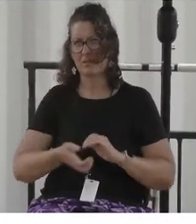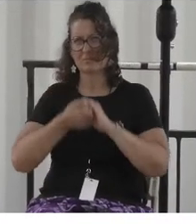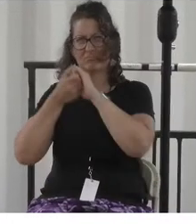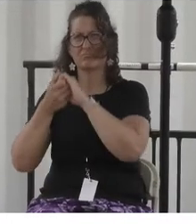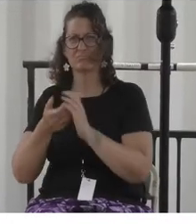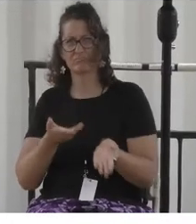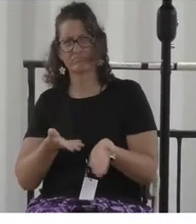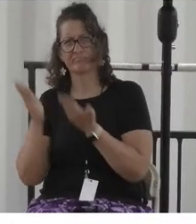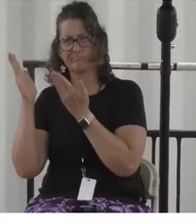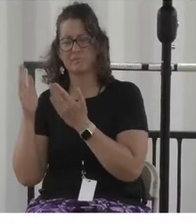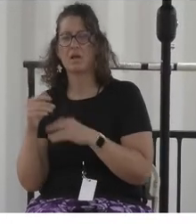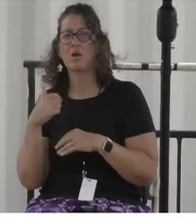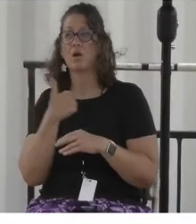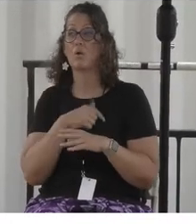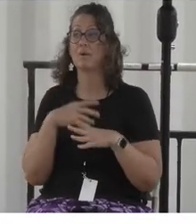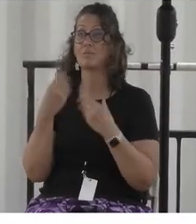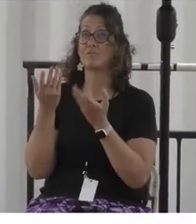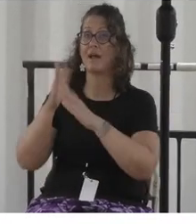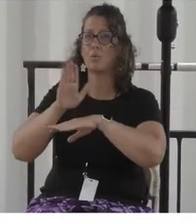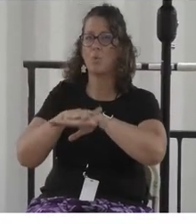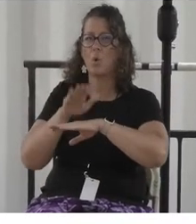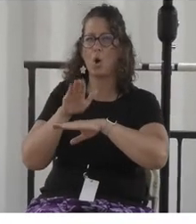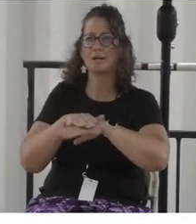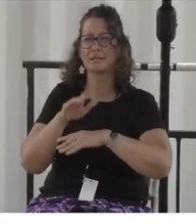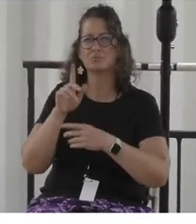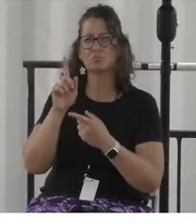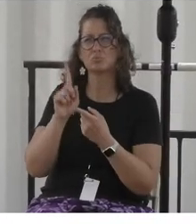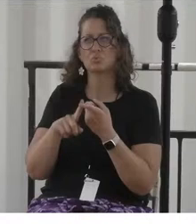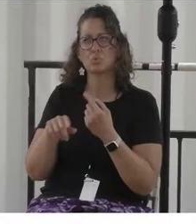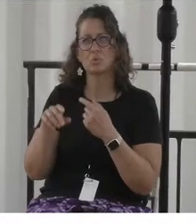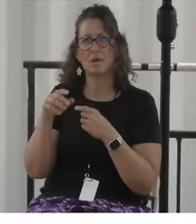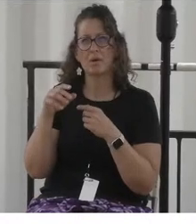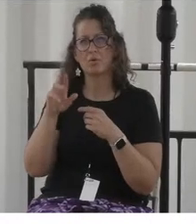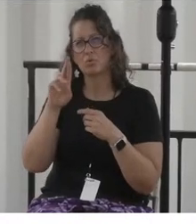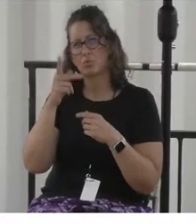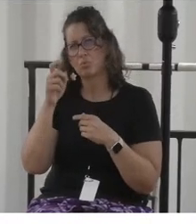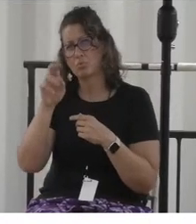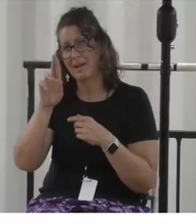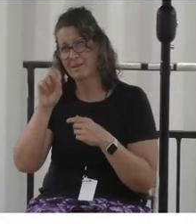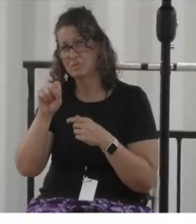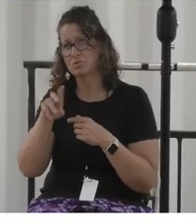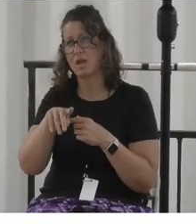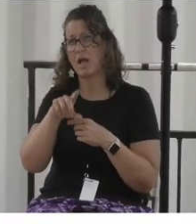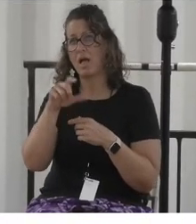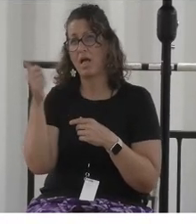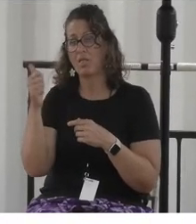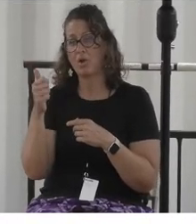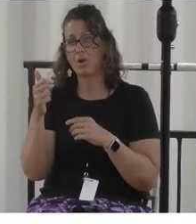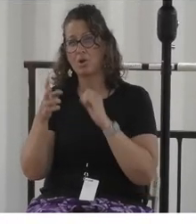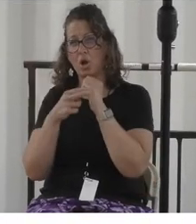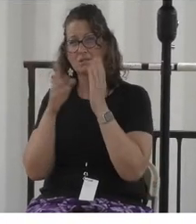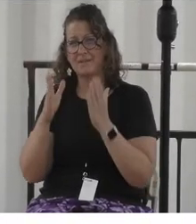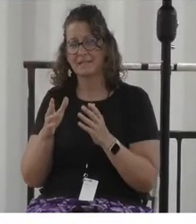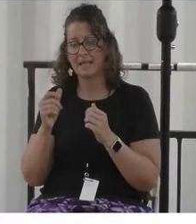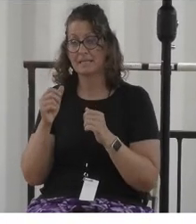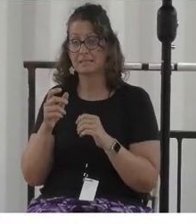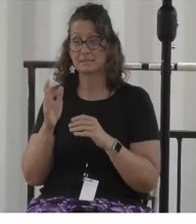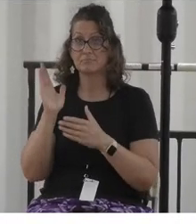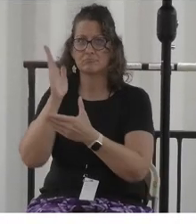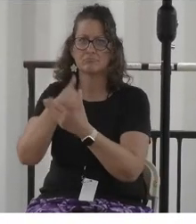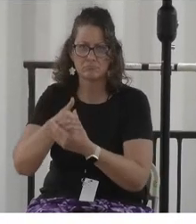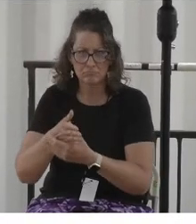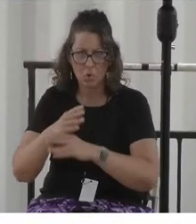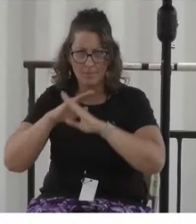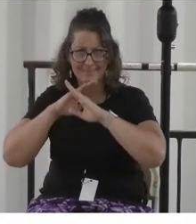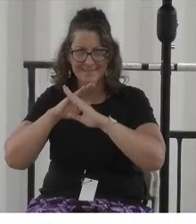that warning to rangers and to other conservationists so they can intercede and protect those animals or at least respond to the